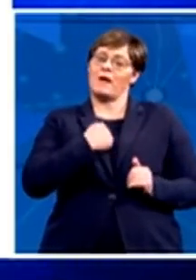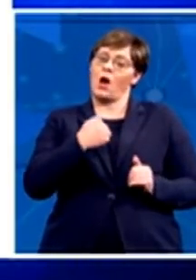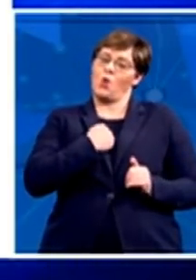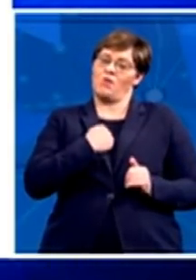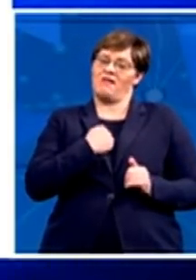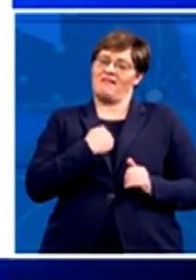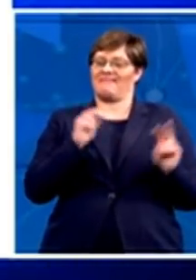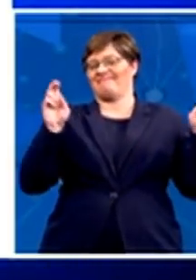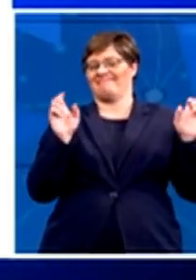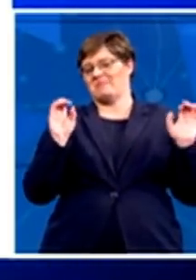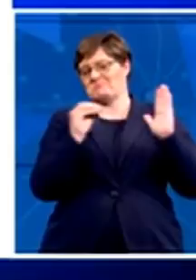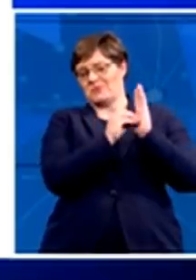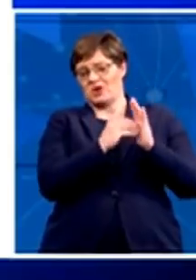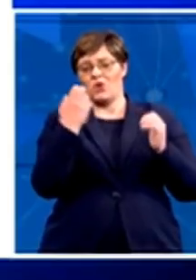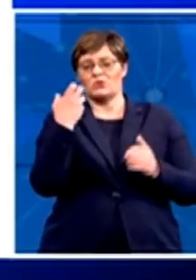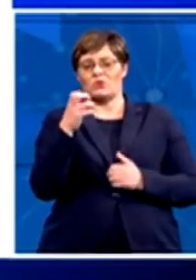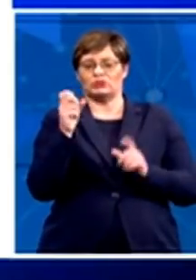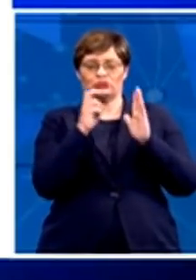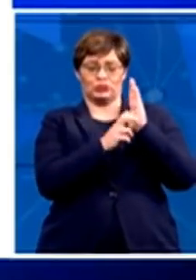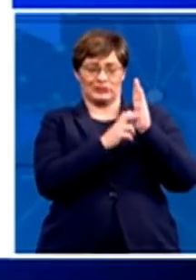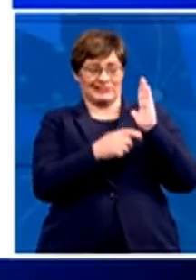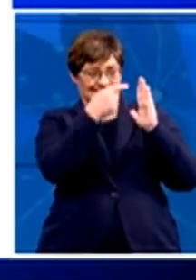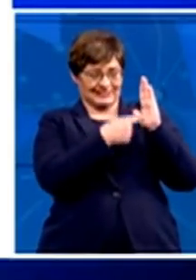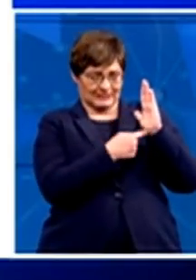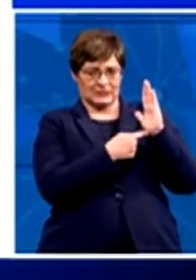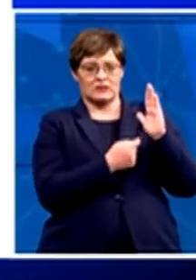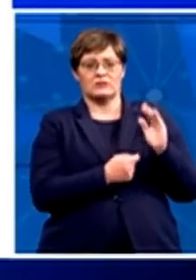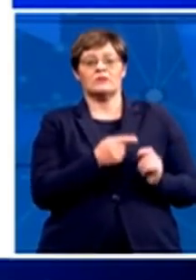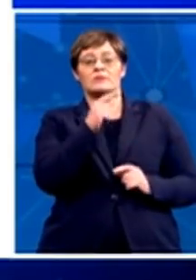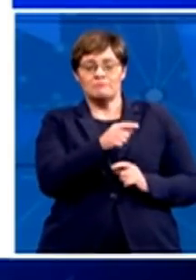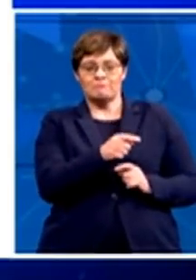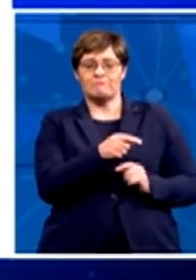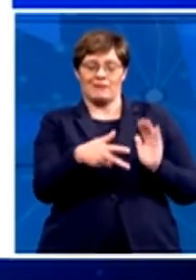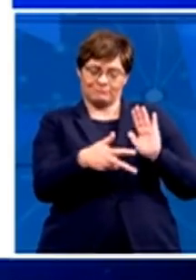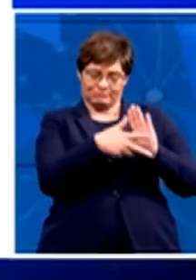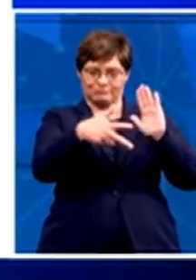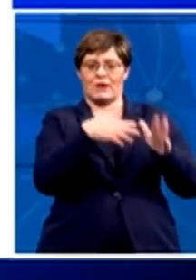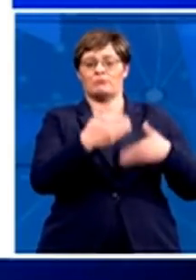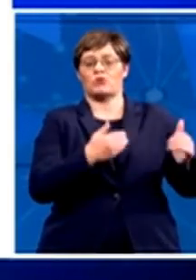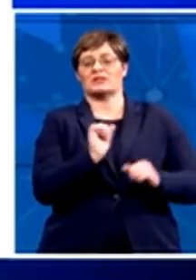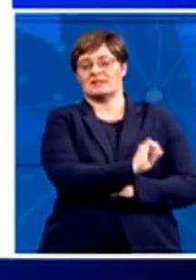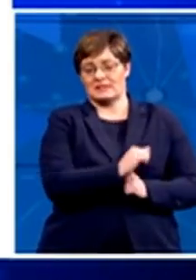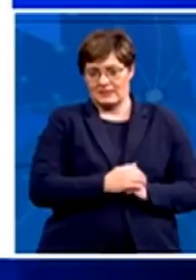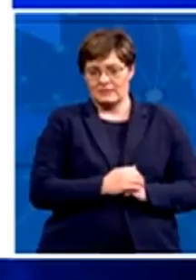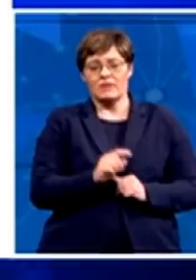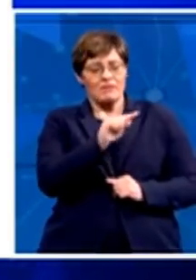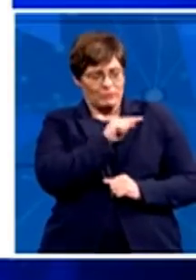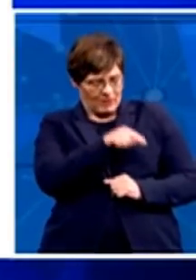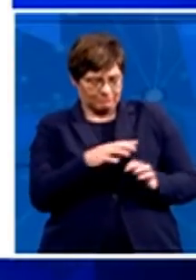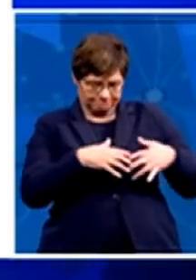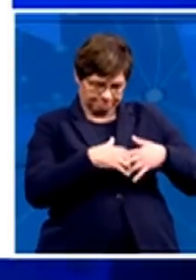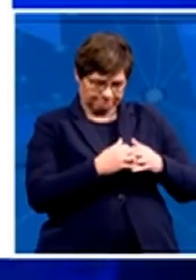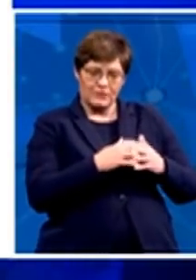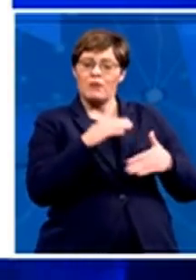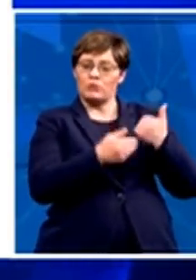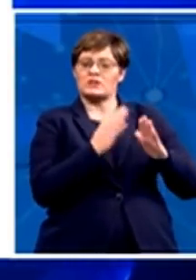golden rules are, in effect, the blueprint of the process. They are in place to ensure that the process is fair, that it's balanced, and that